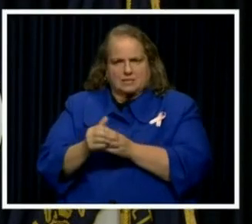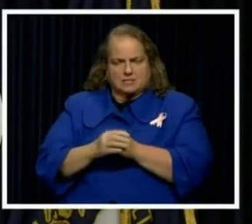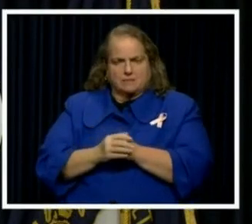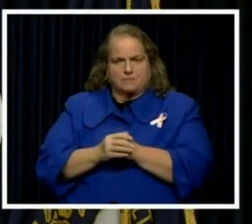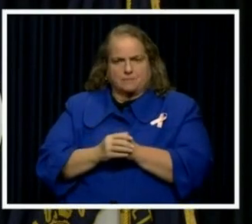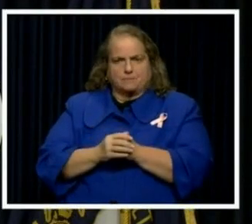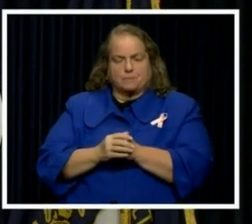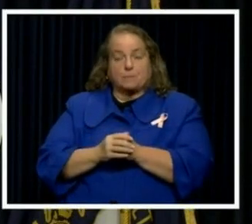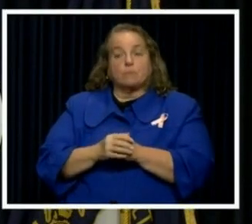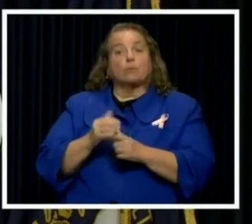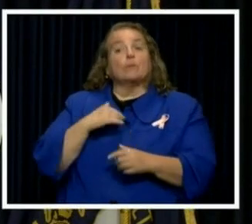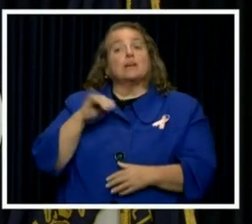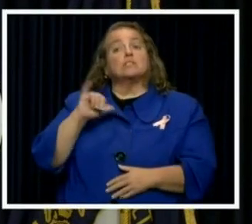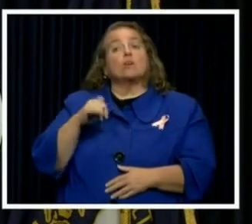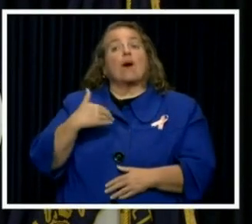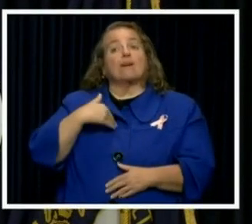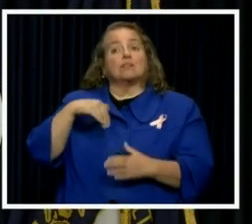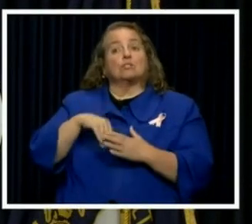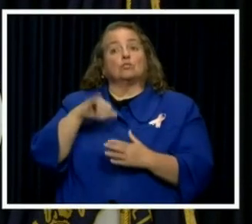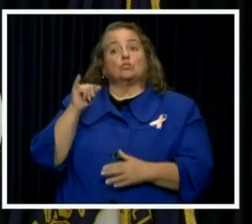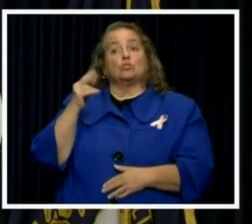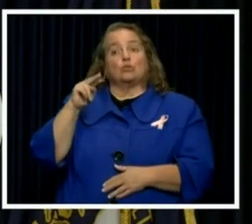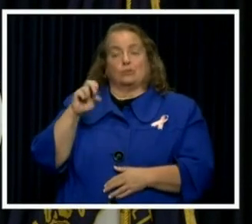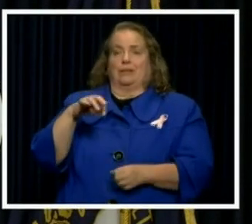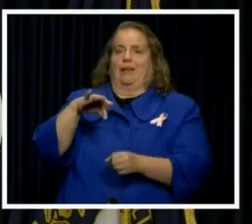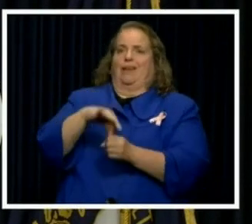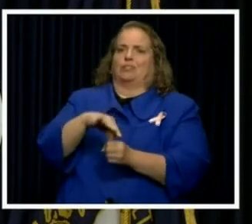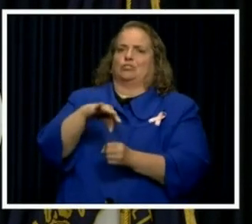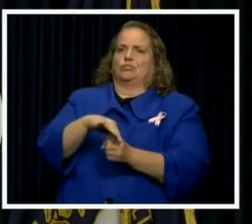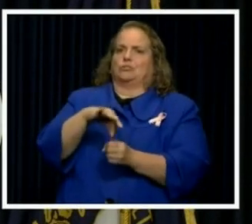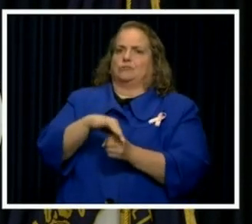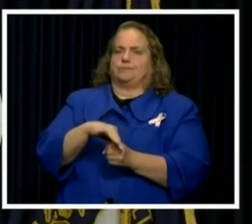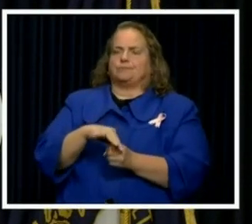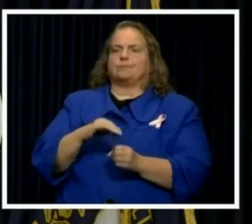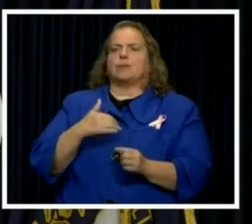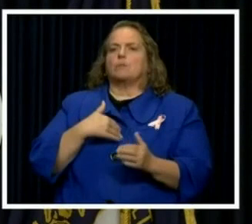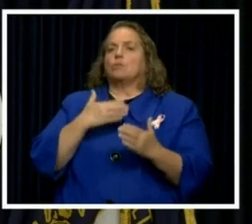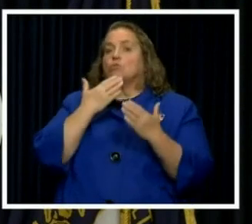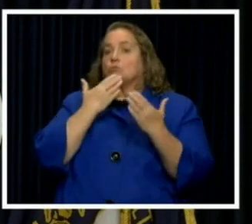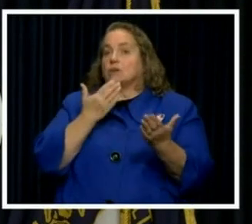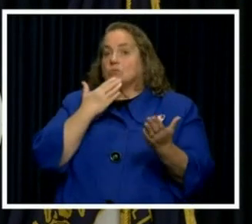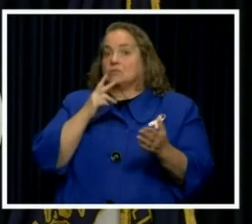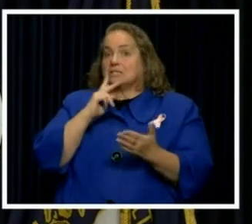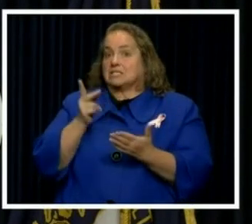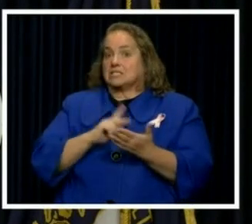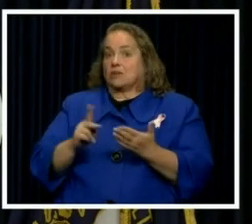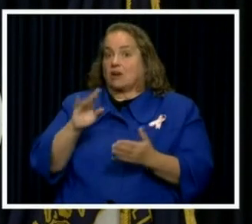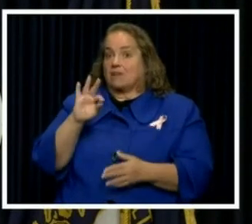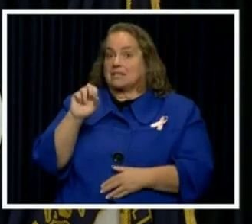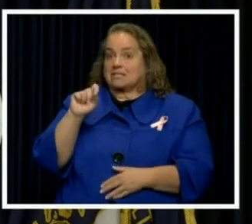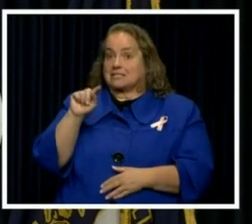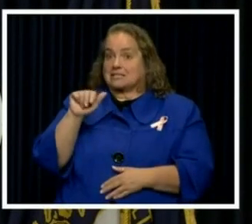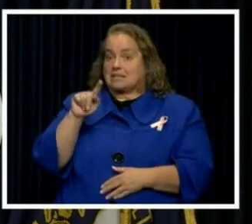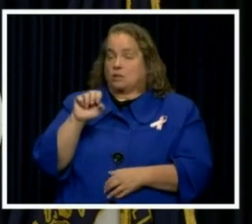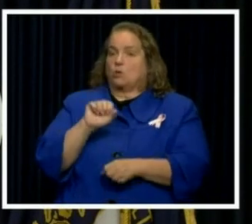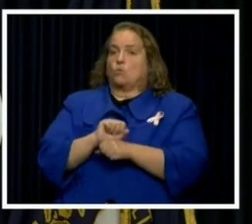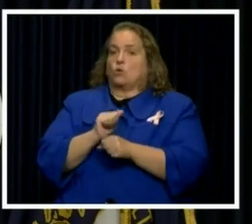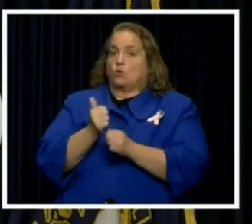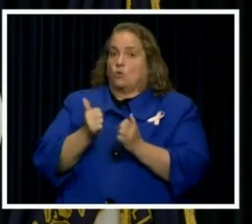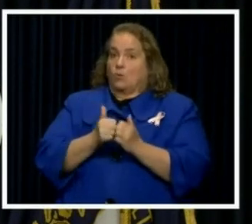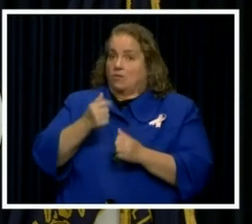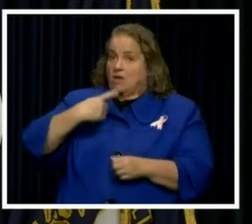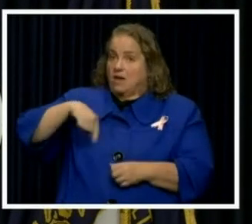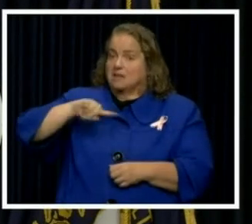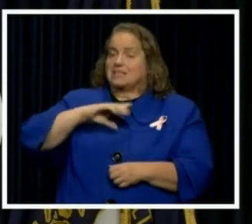All right, we also have in June an election coming up. And I'm grateful that the Secretary of State worked with us and